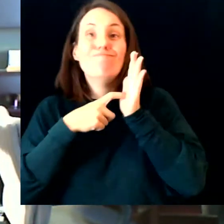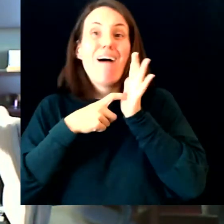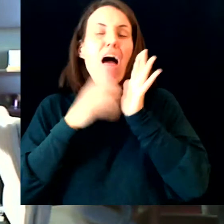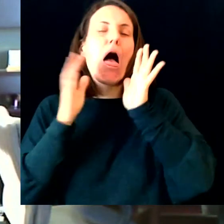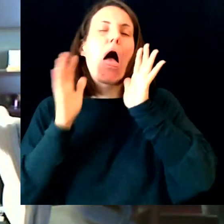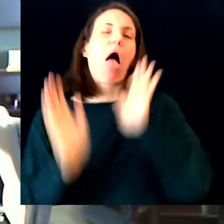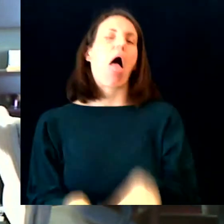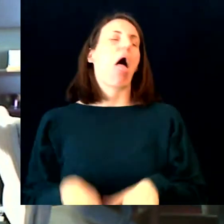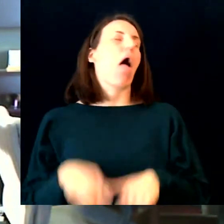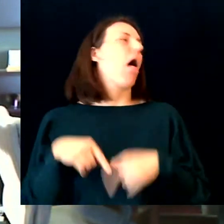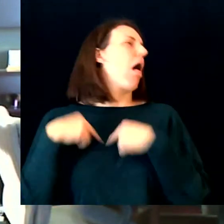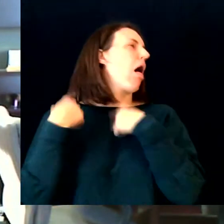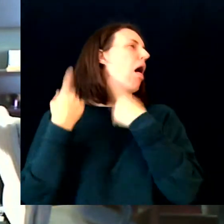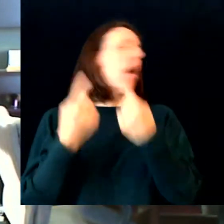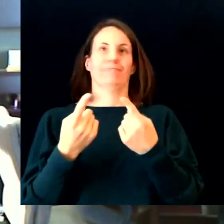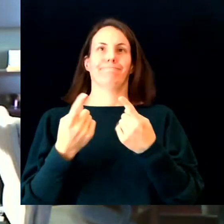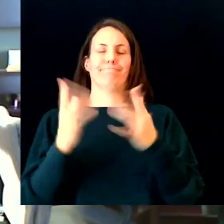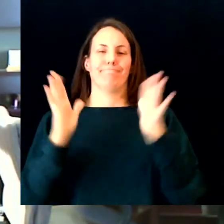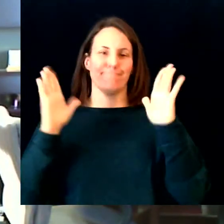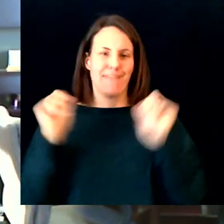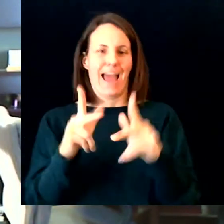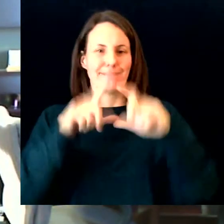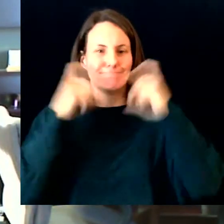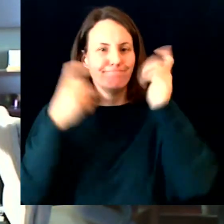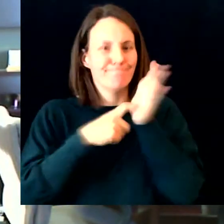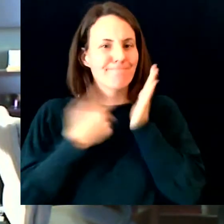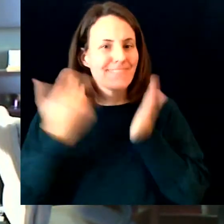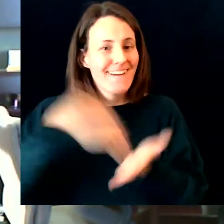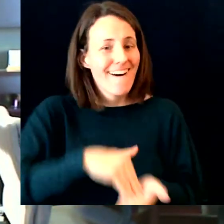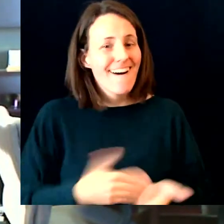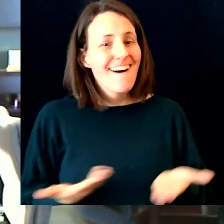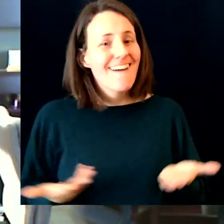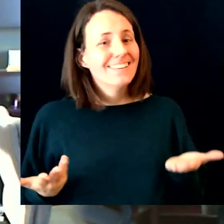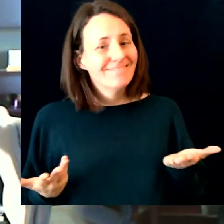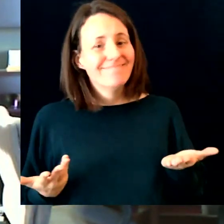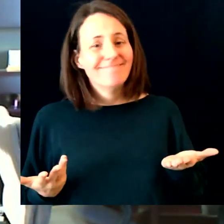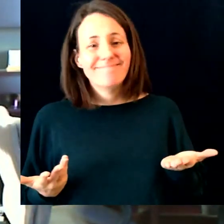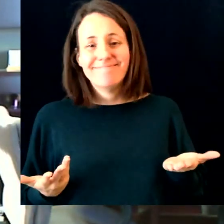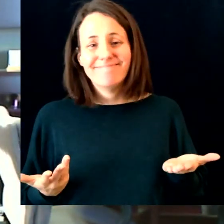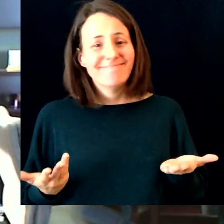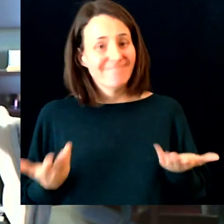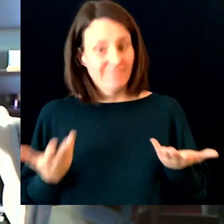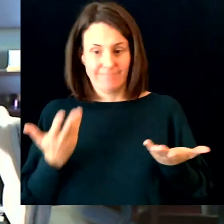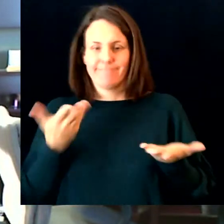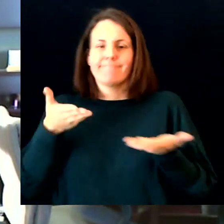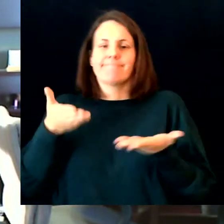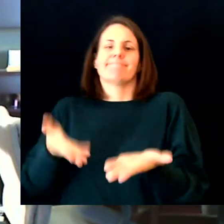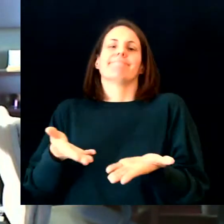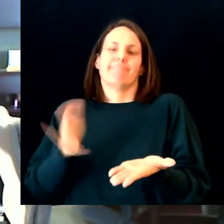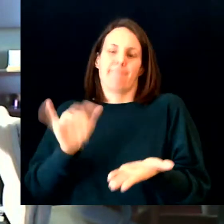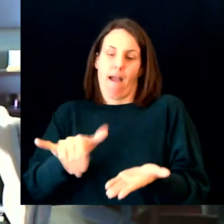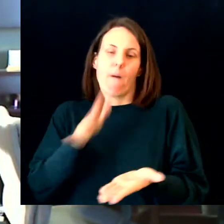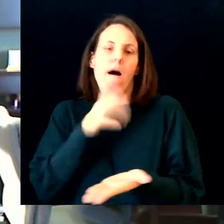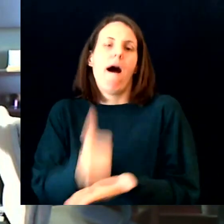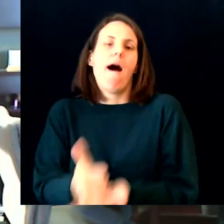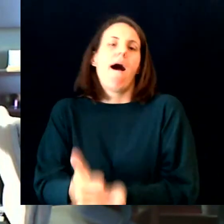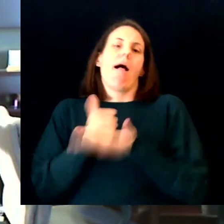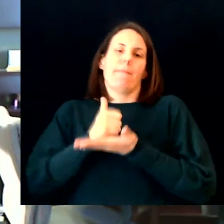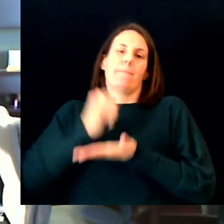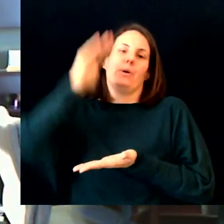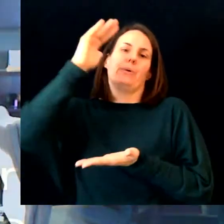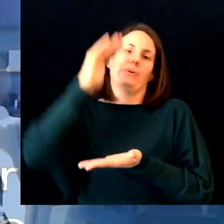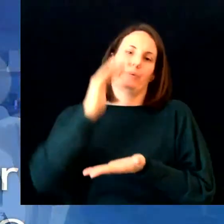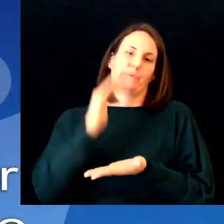contagious Omicron variant and helping us all put the pandemic behind us, which we are all very eager to do.